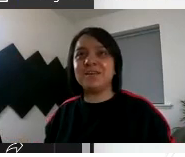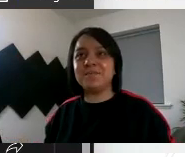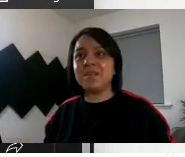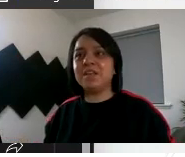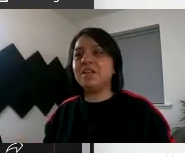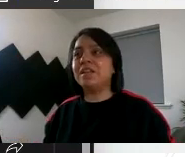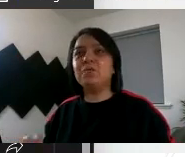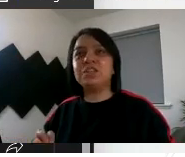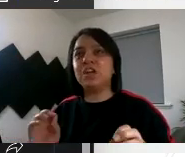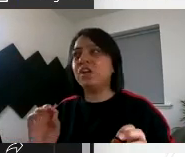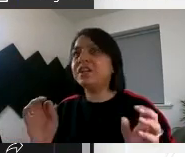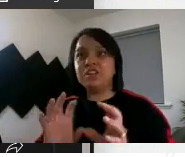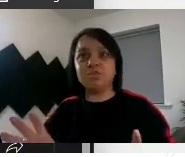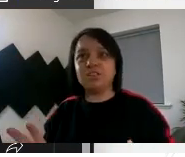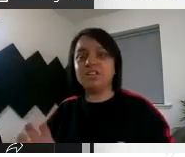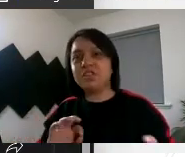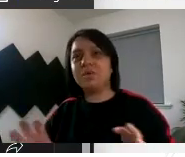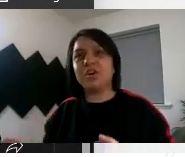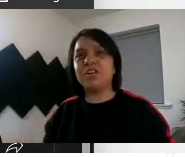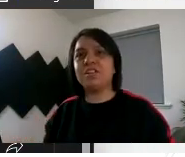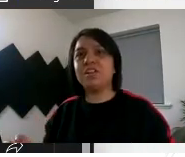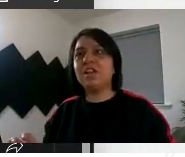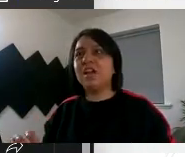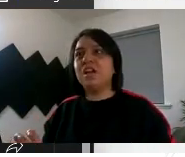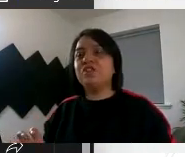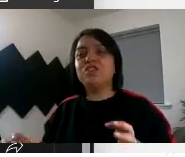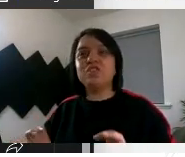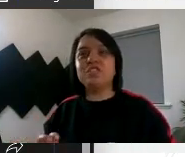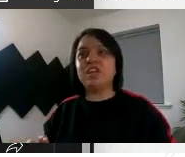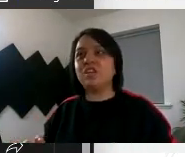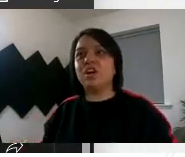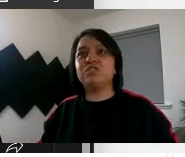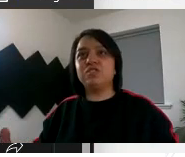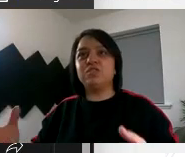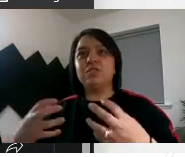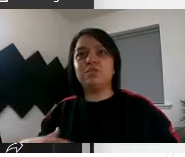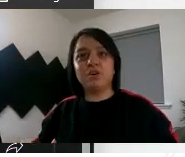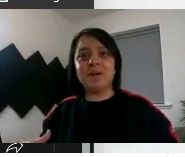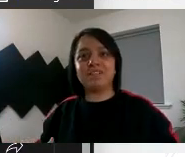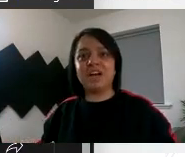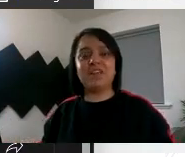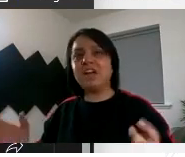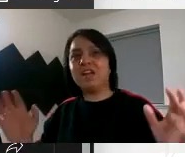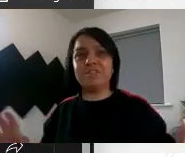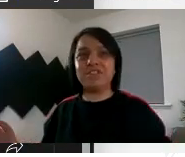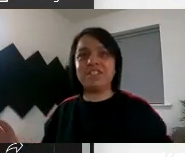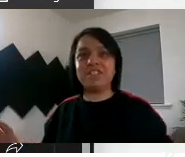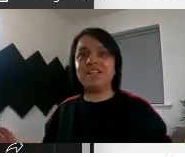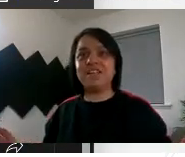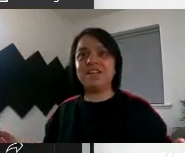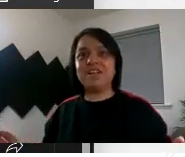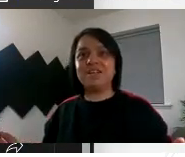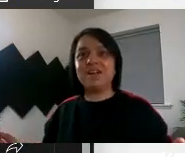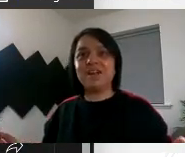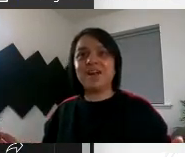GC. That was her initials, Gemma Collins. She uses it a lot to talk about herself, like I am the GC.